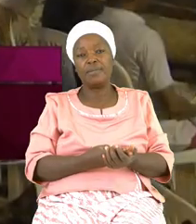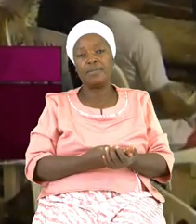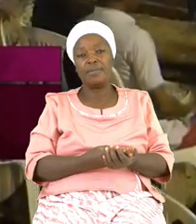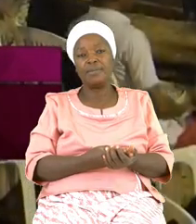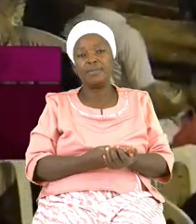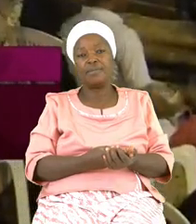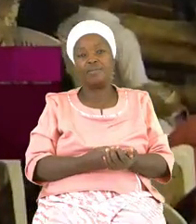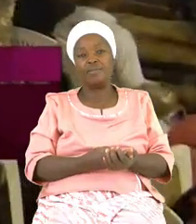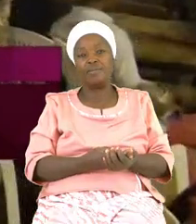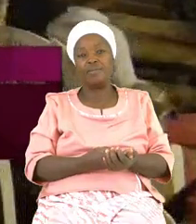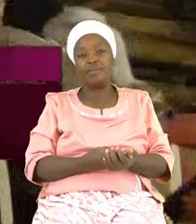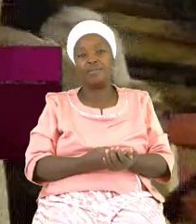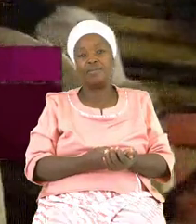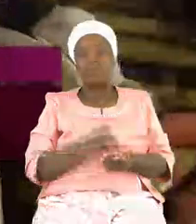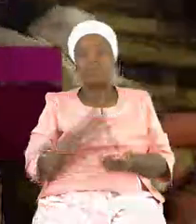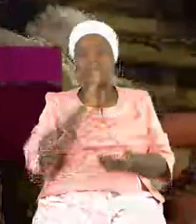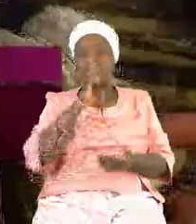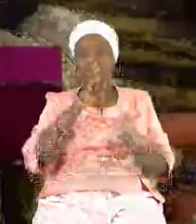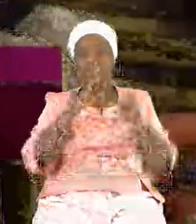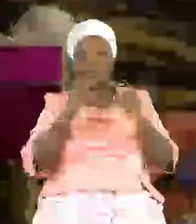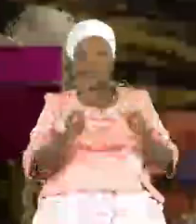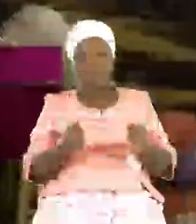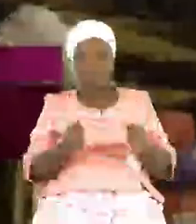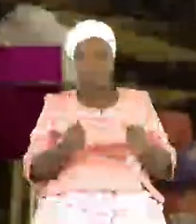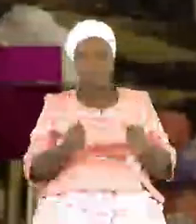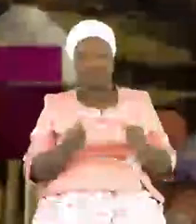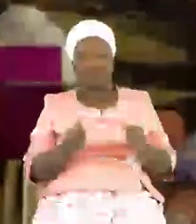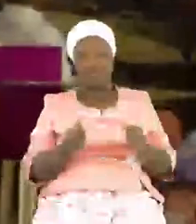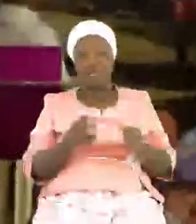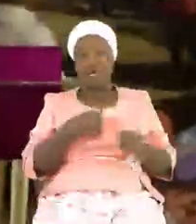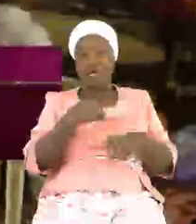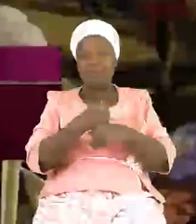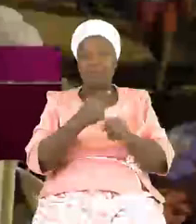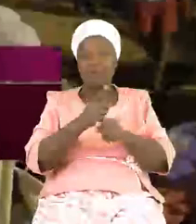Be accurate. And by God's grace,